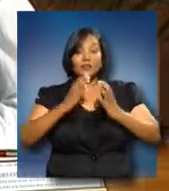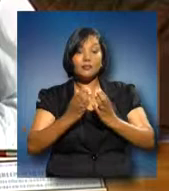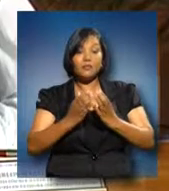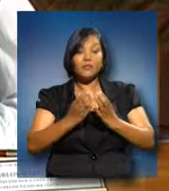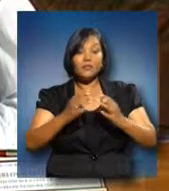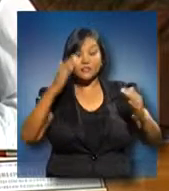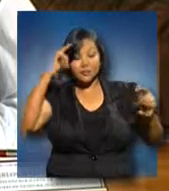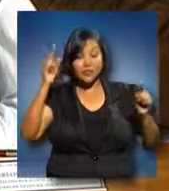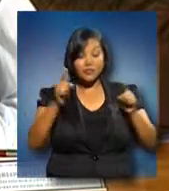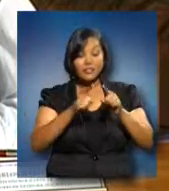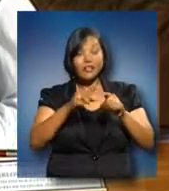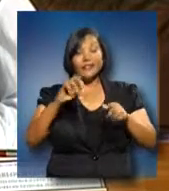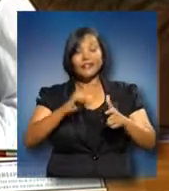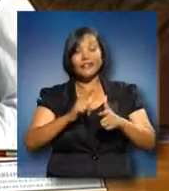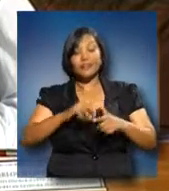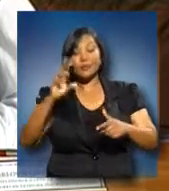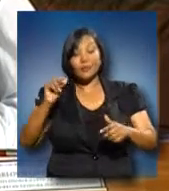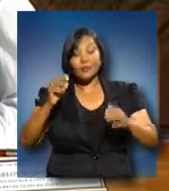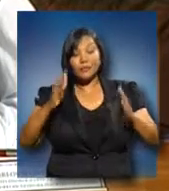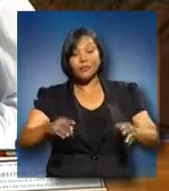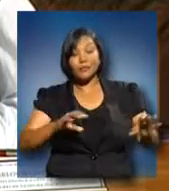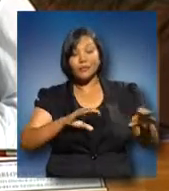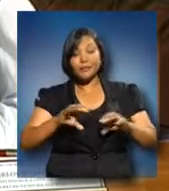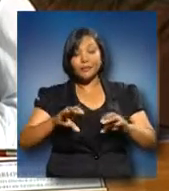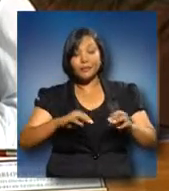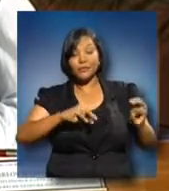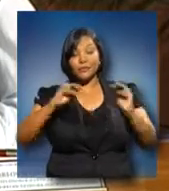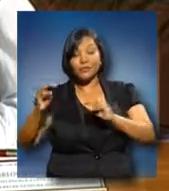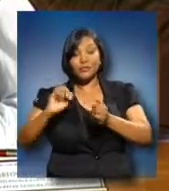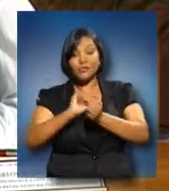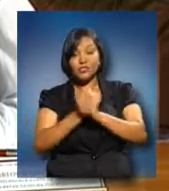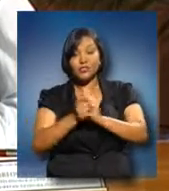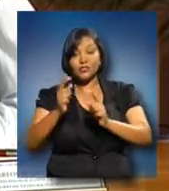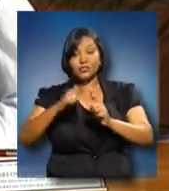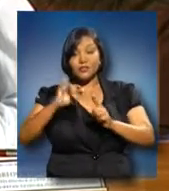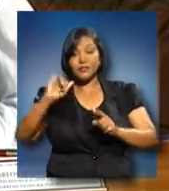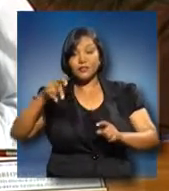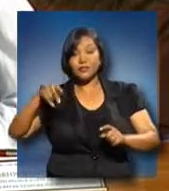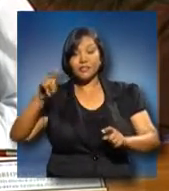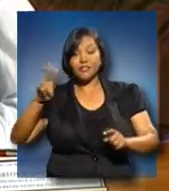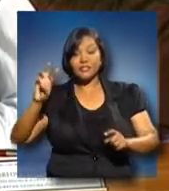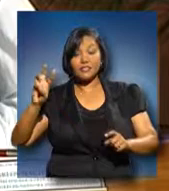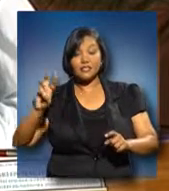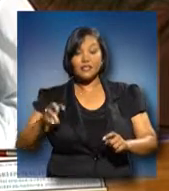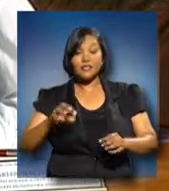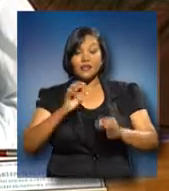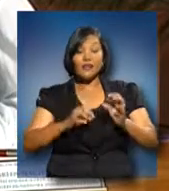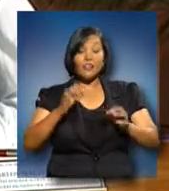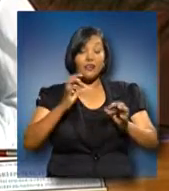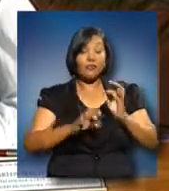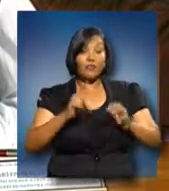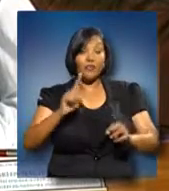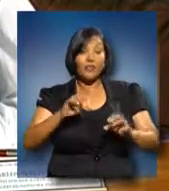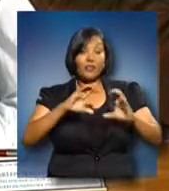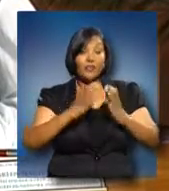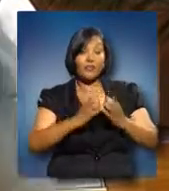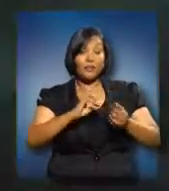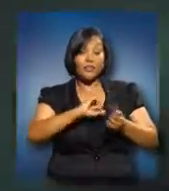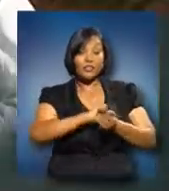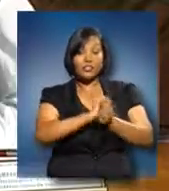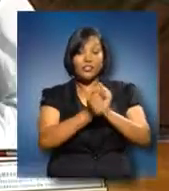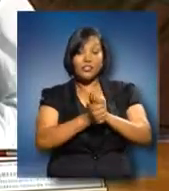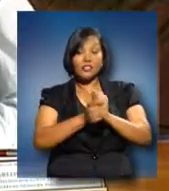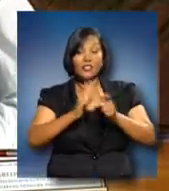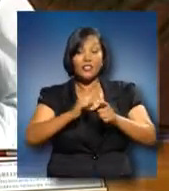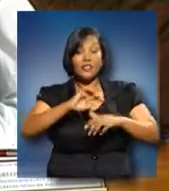it. Because if just one of them does it, it would immediately put the one that's doing it in